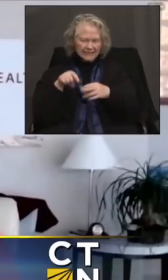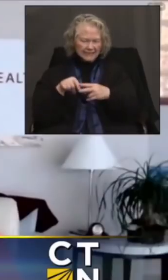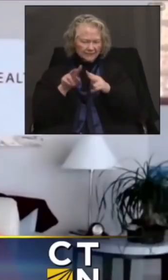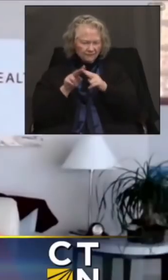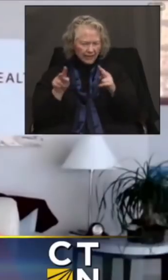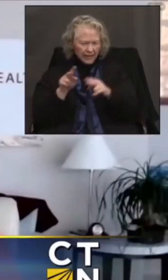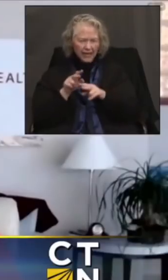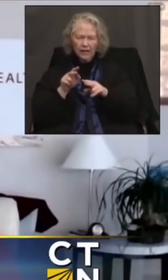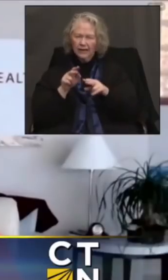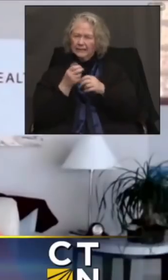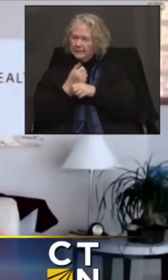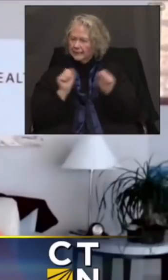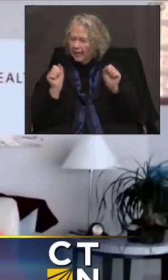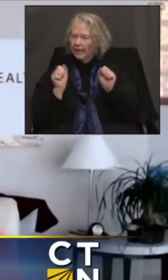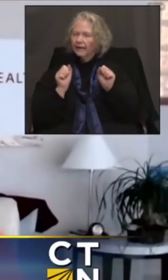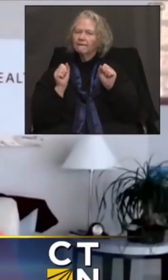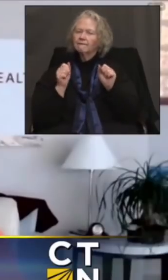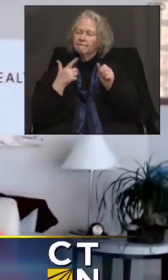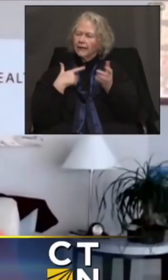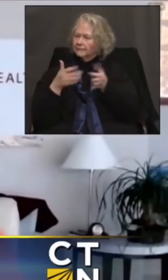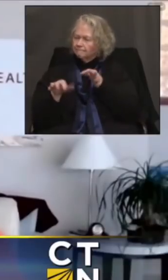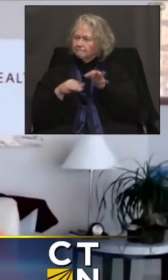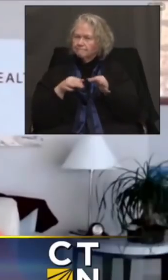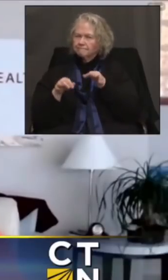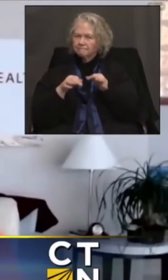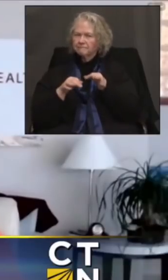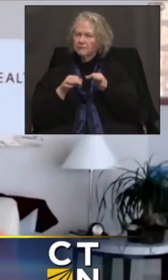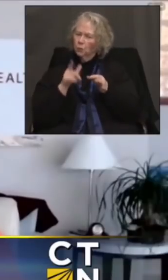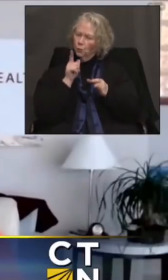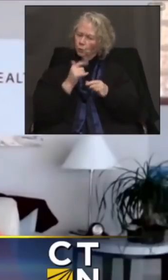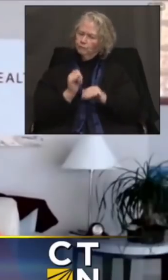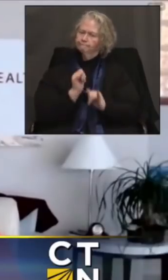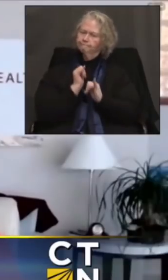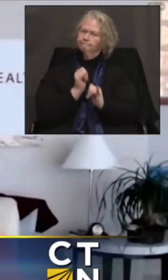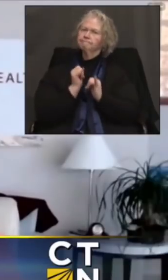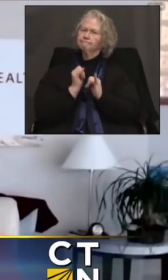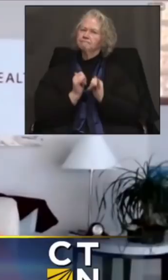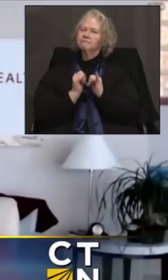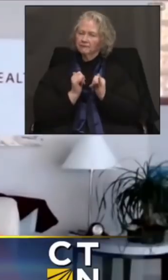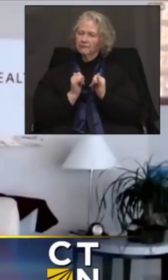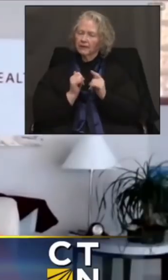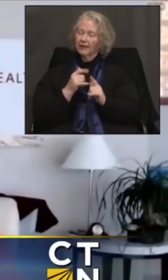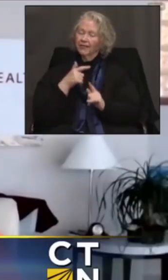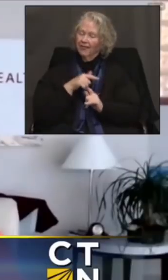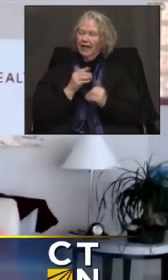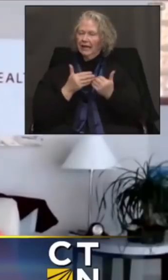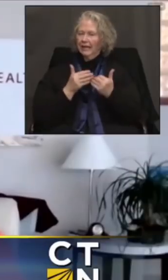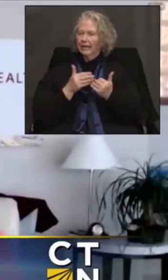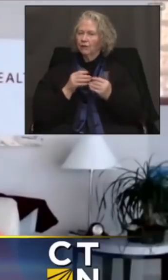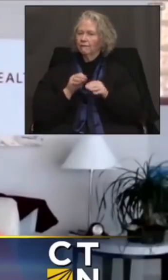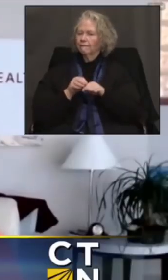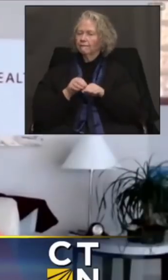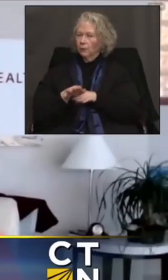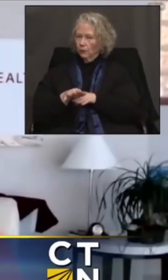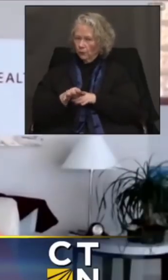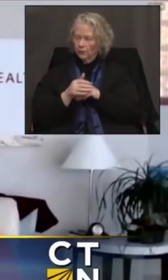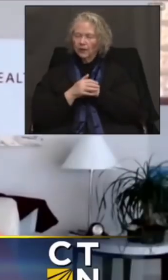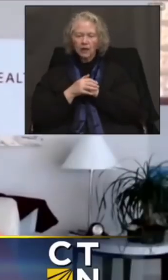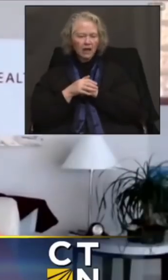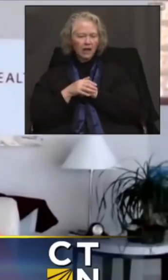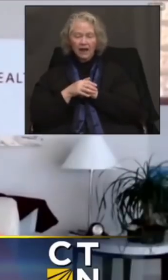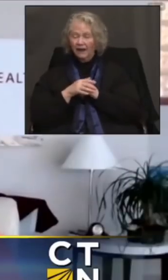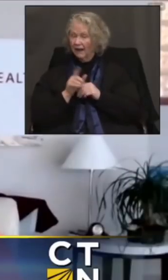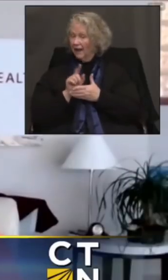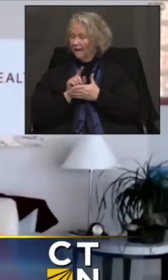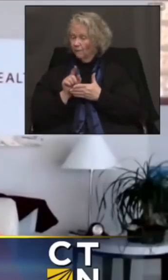have that peer-to-peer conversation, because those are the individuals who will have the most impact. And we're moving every